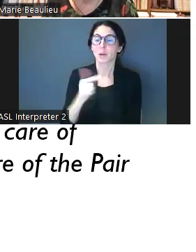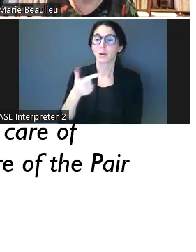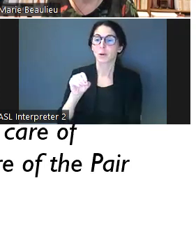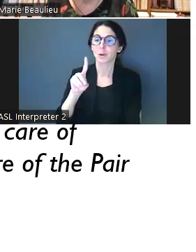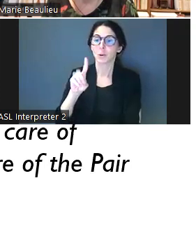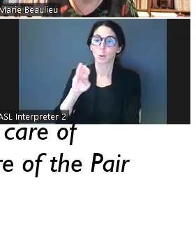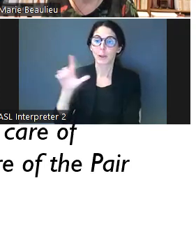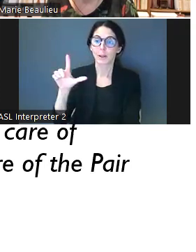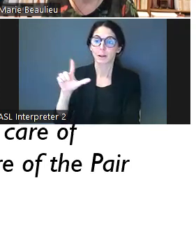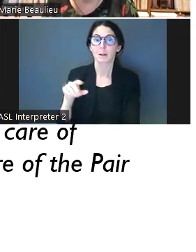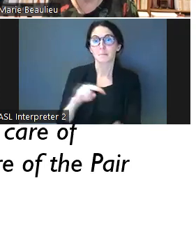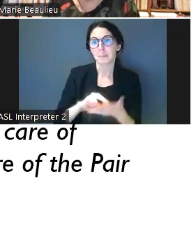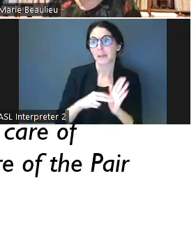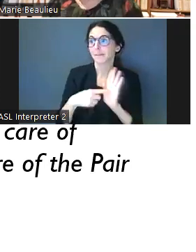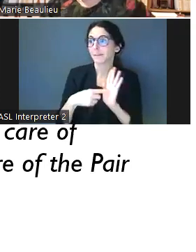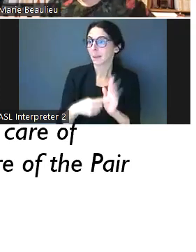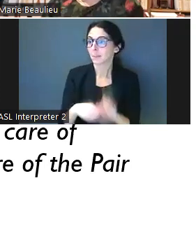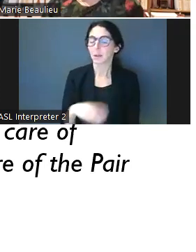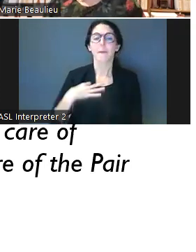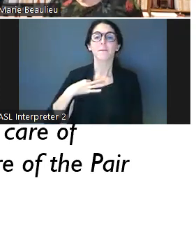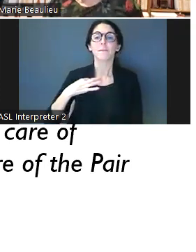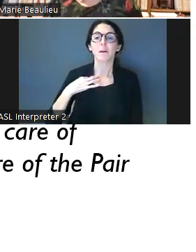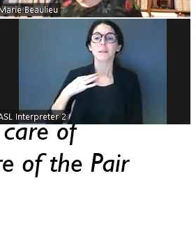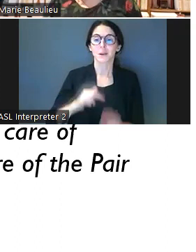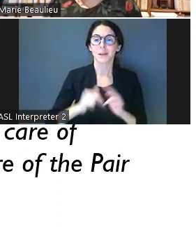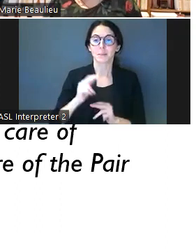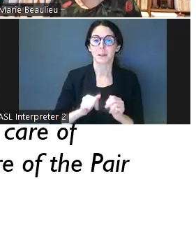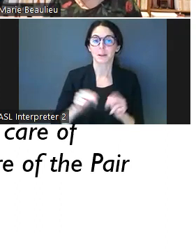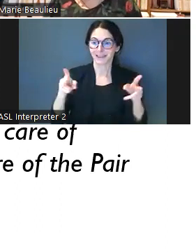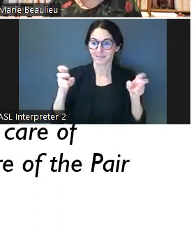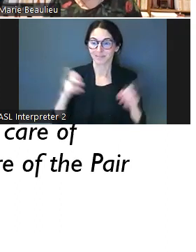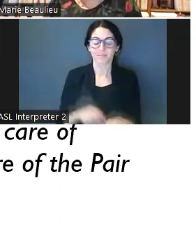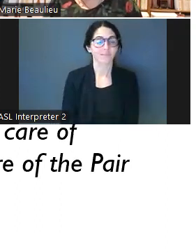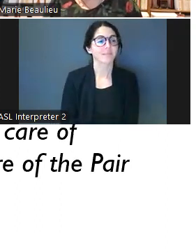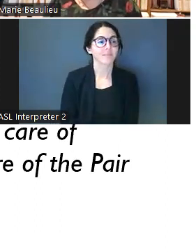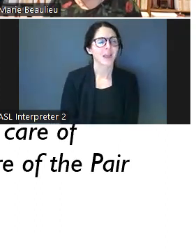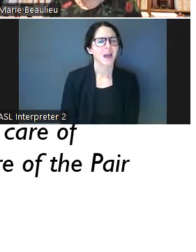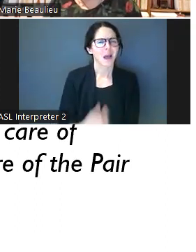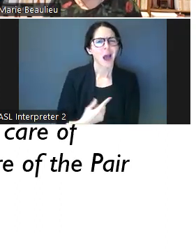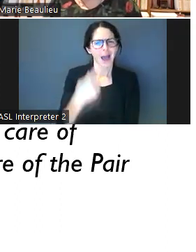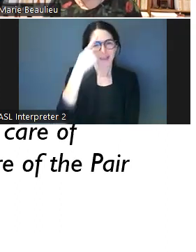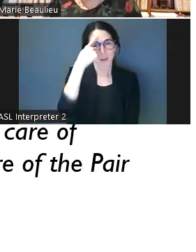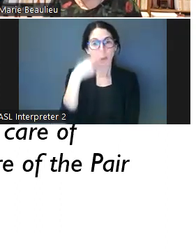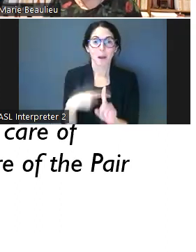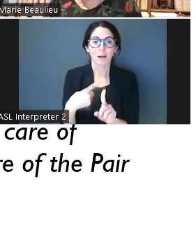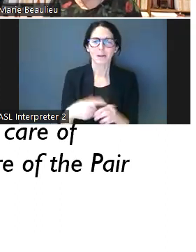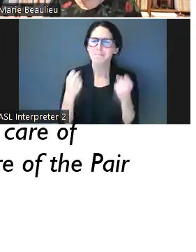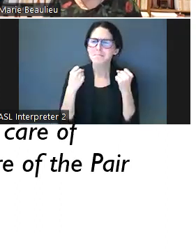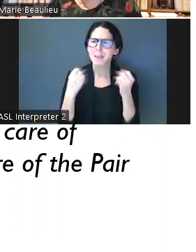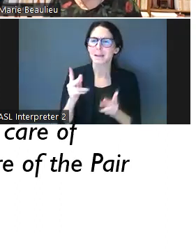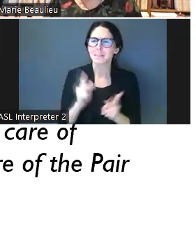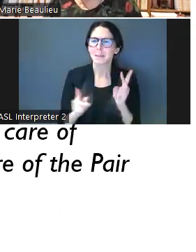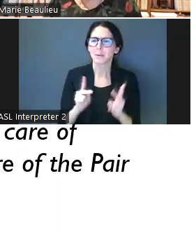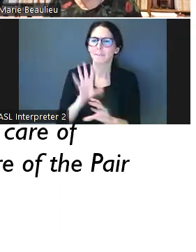of volunteering within the residence. So he says, I think that one of the good things is how many residents get involved in all kinds